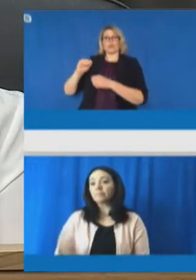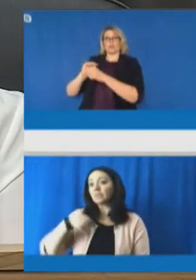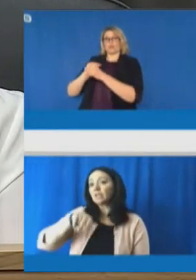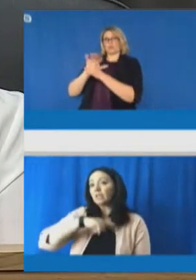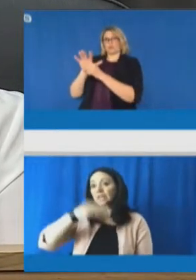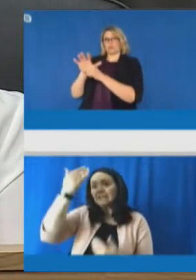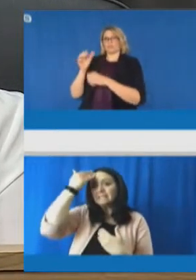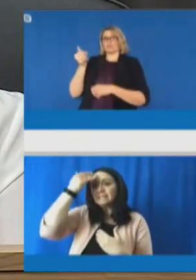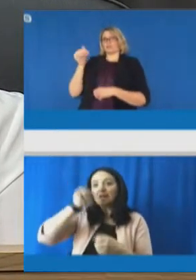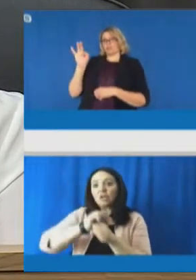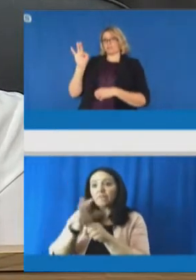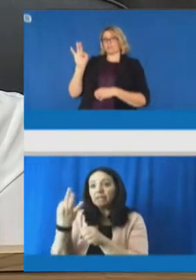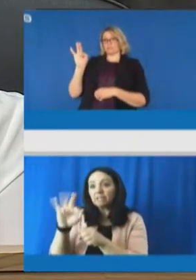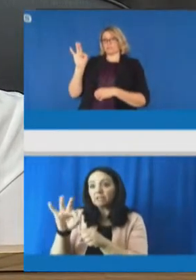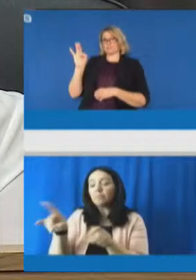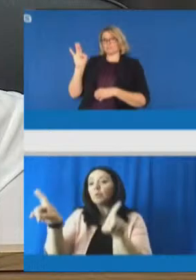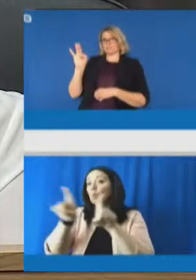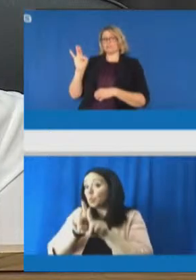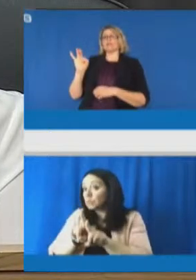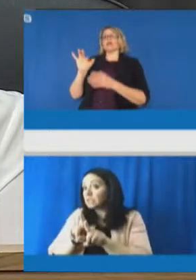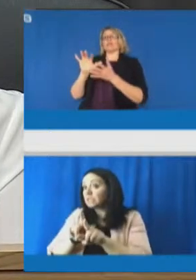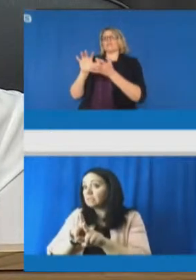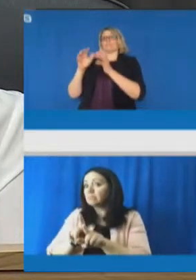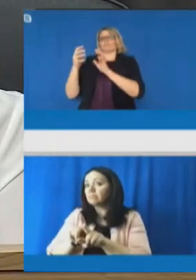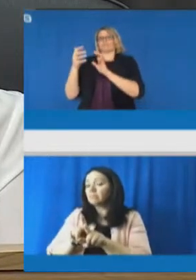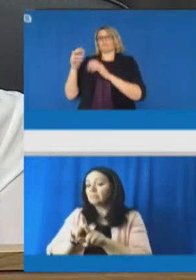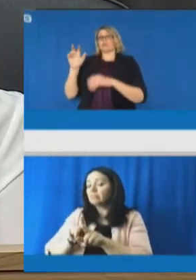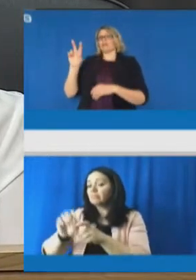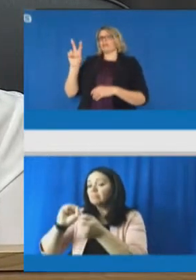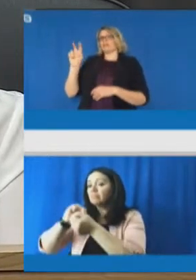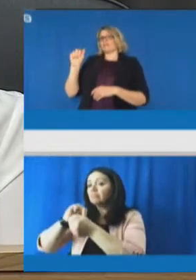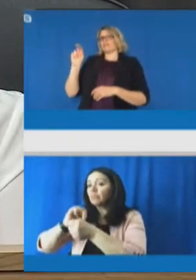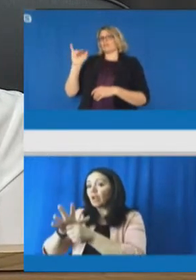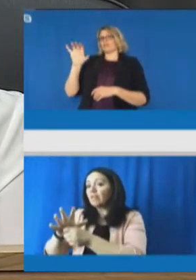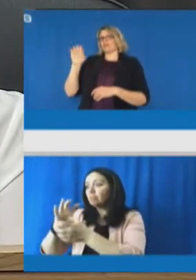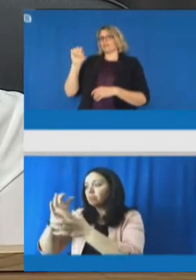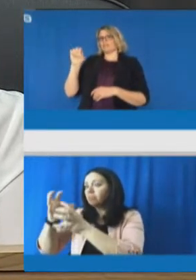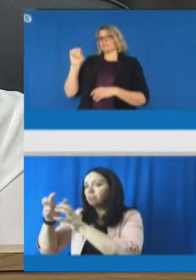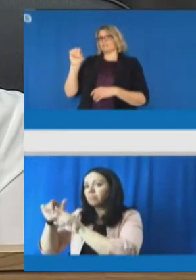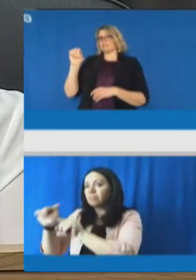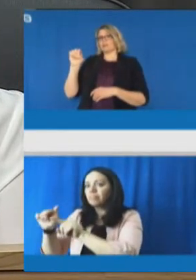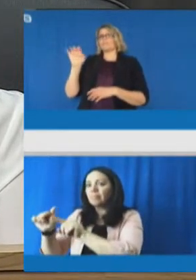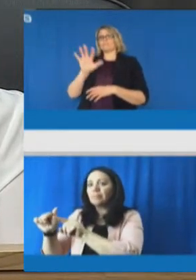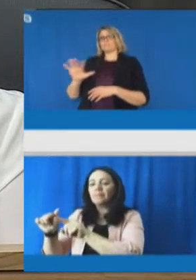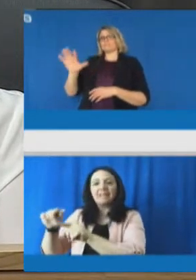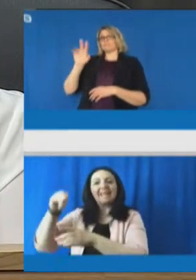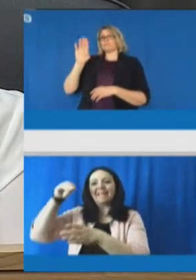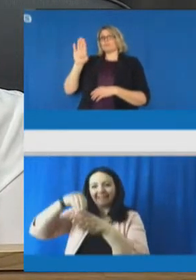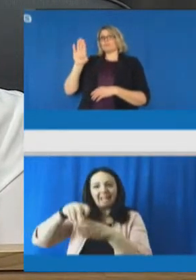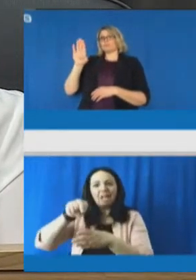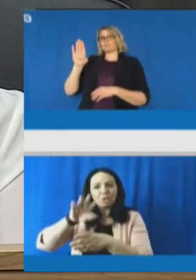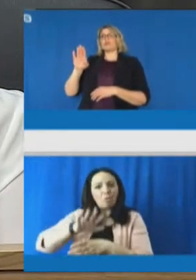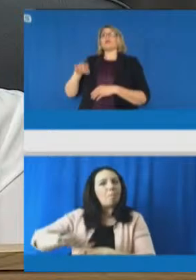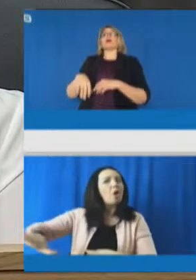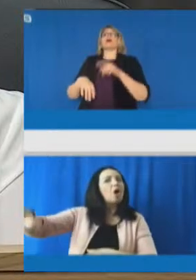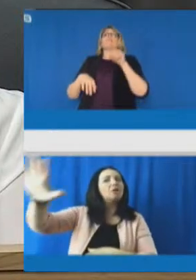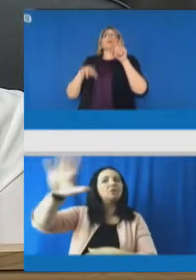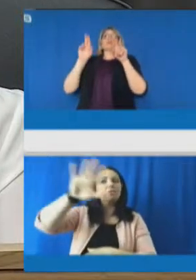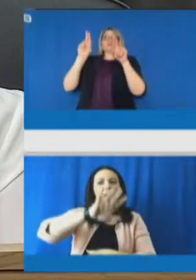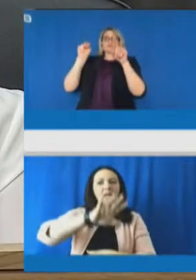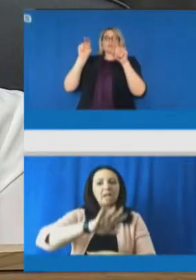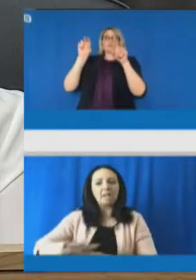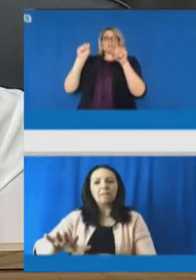opening up for travel. We will always be continuing to work, with the data